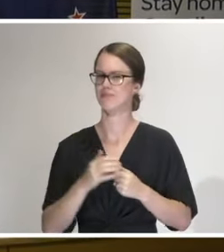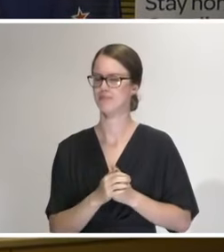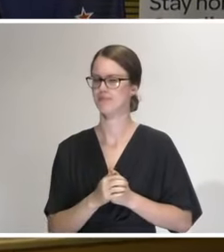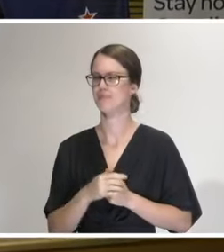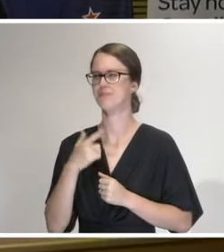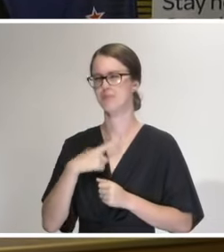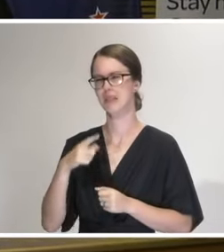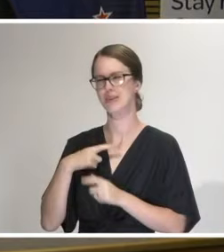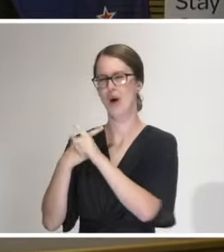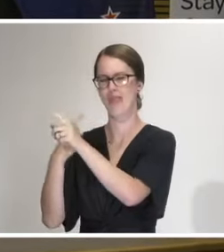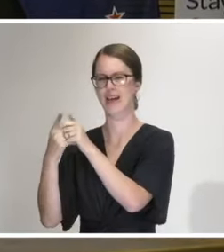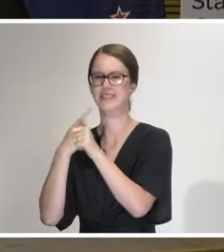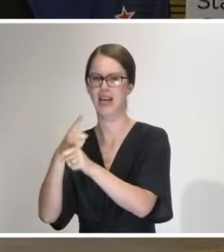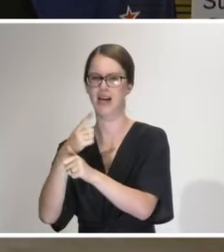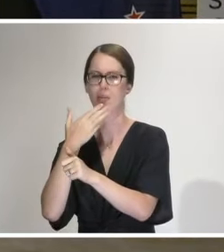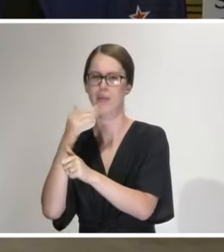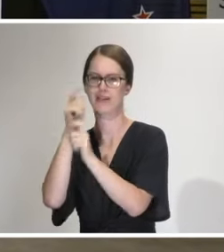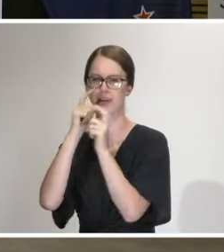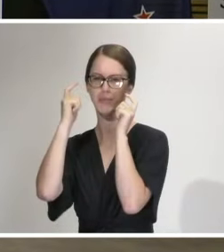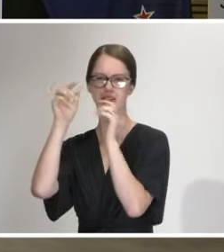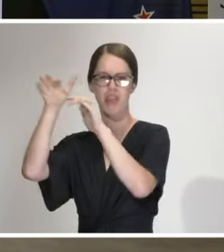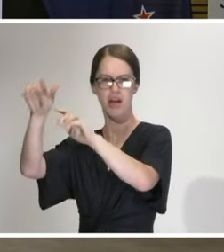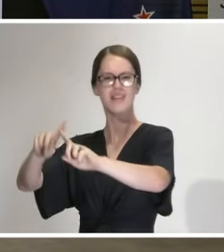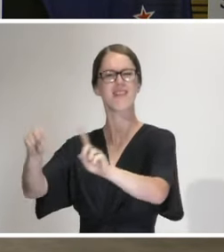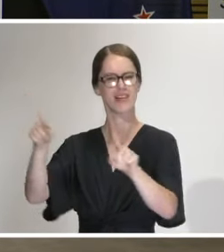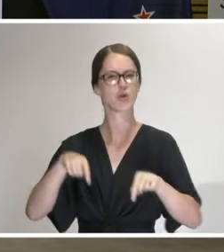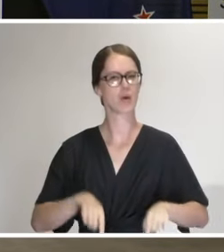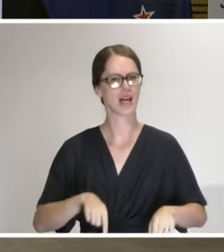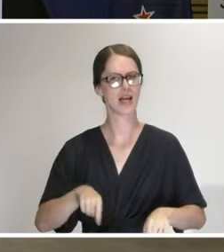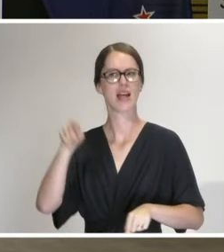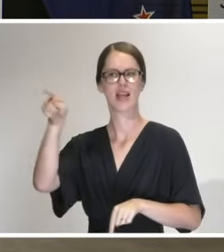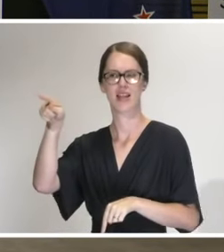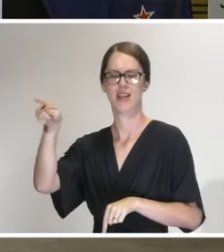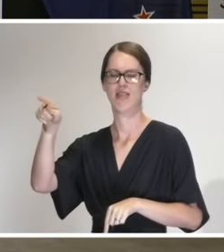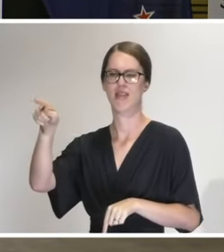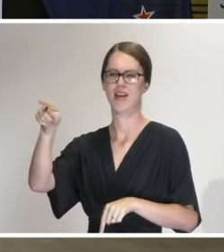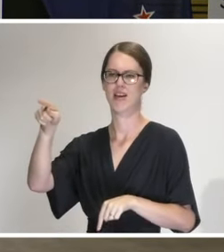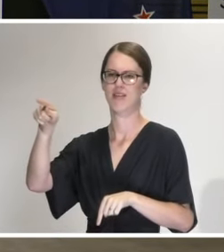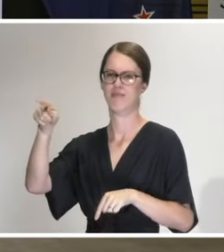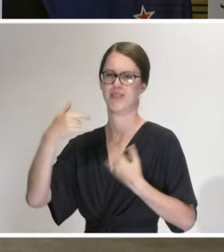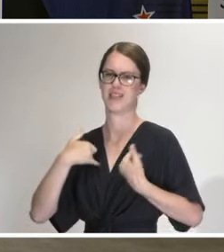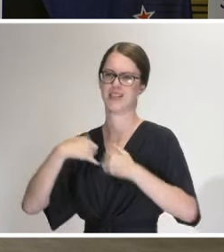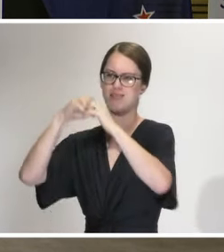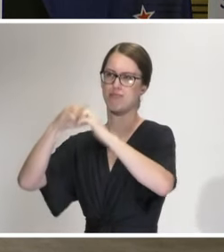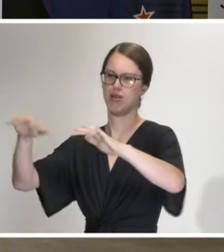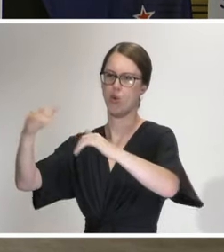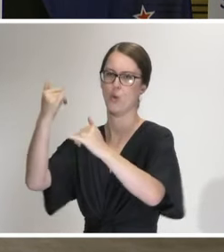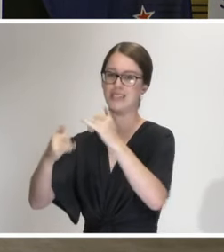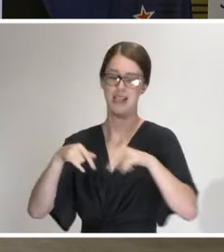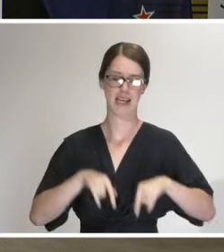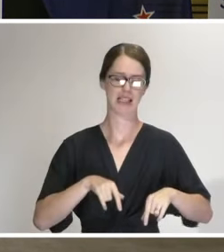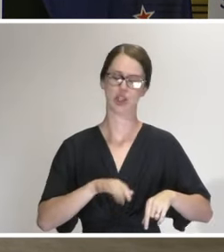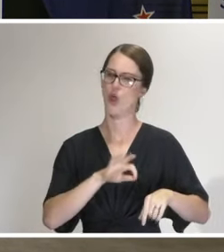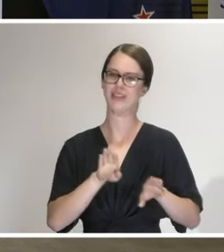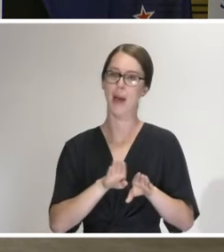gone to advising the use of face covering because they have much wider infections across the community. We're not in that